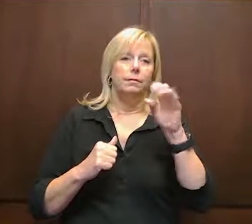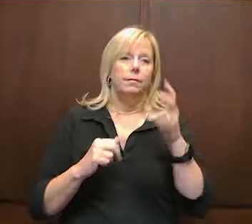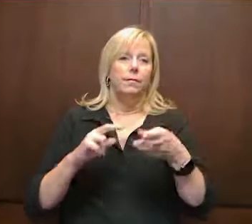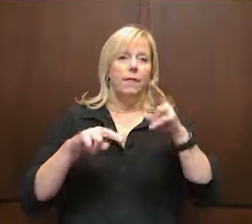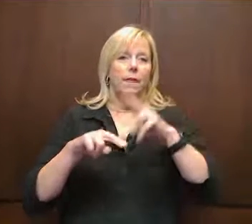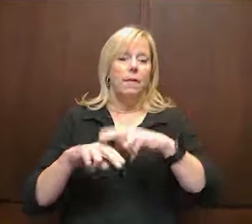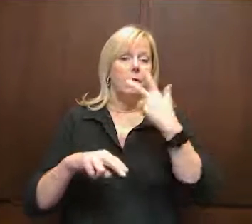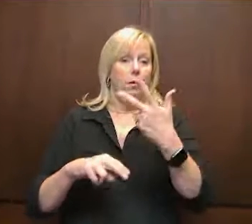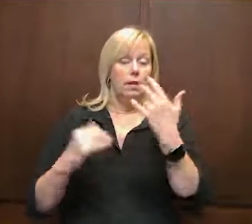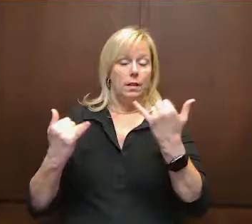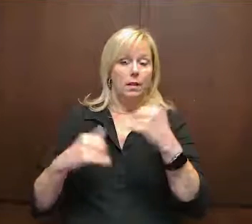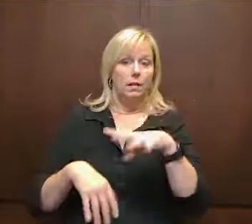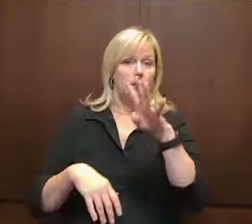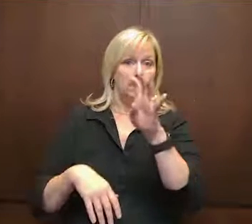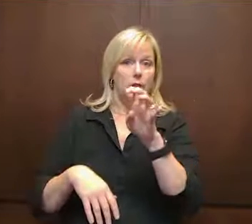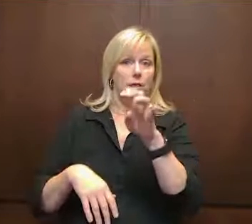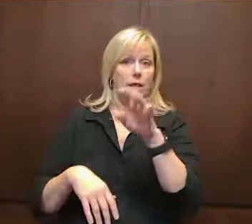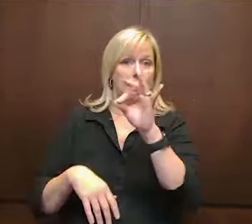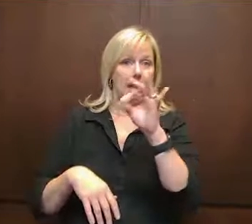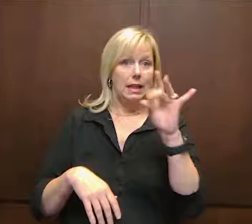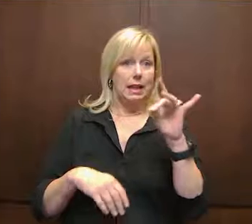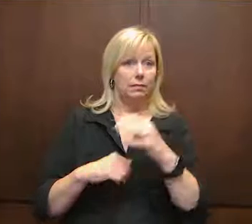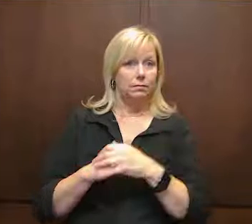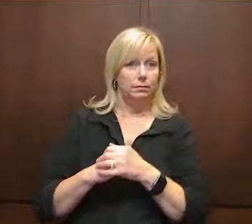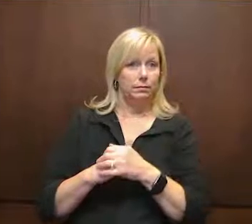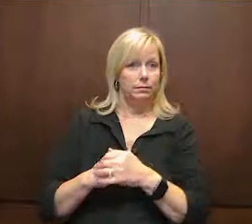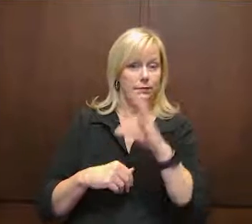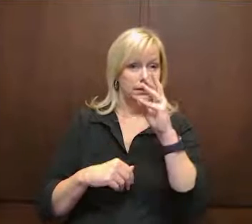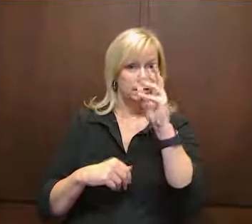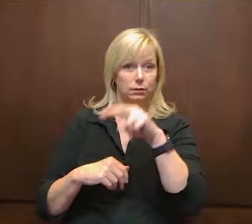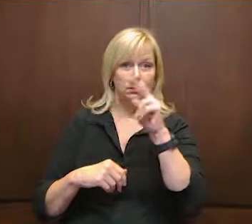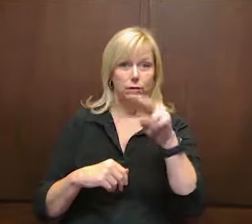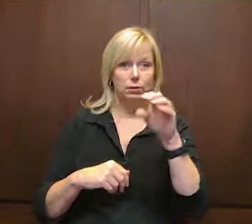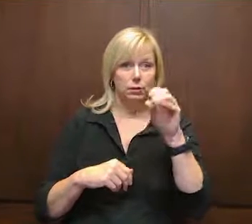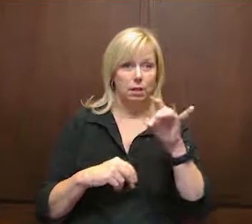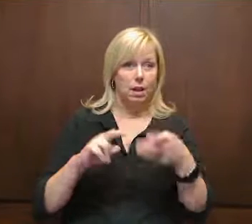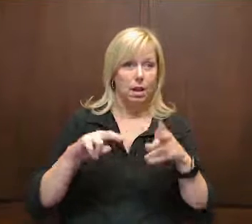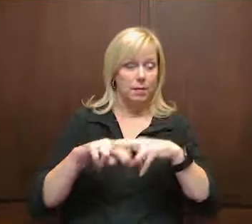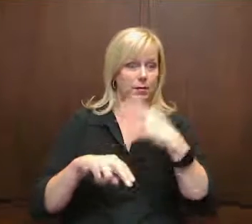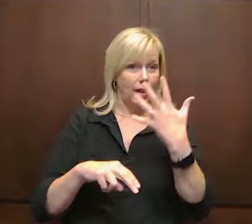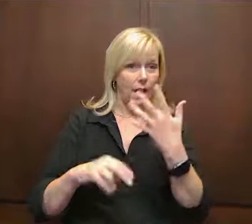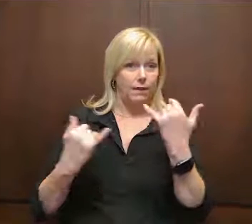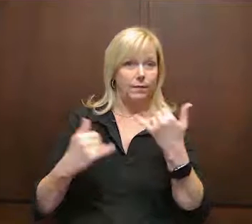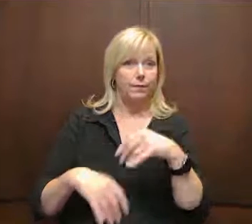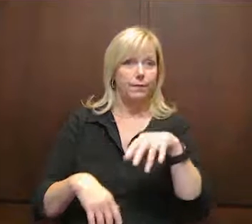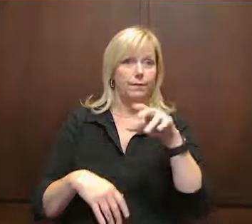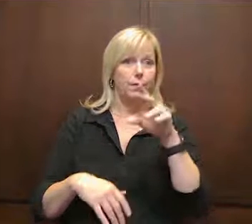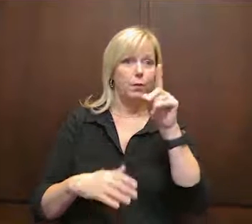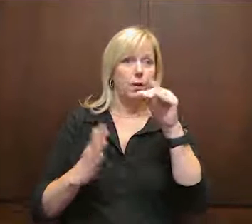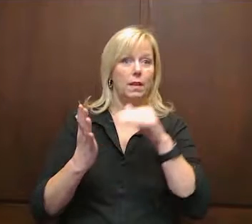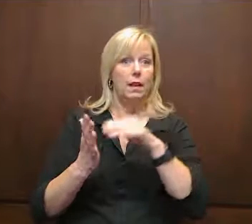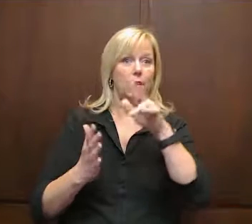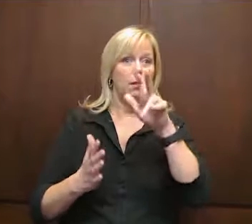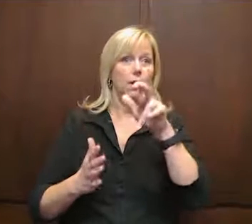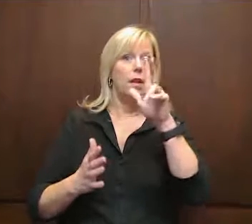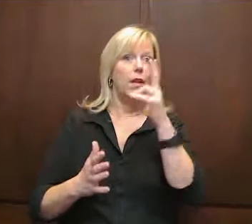62207 up 3 to 498. 62208 up 5 to